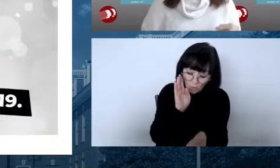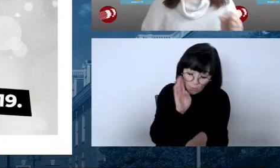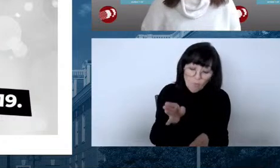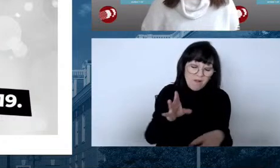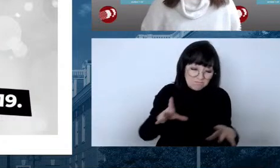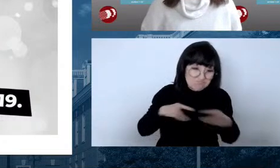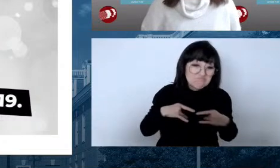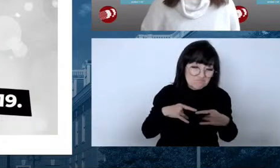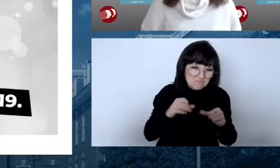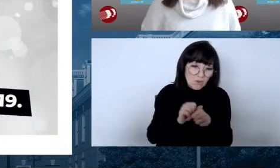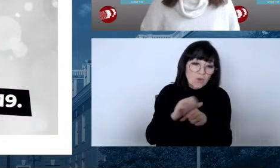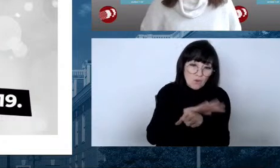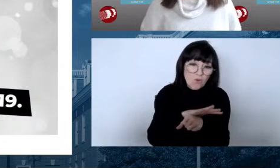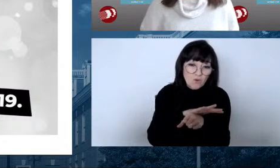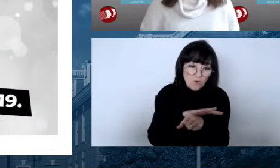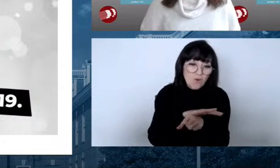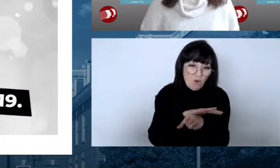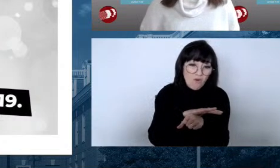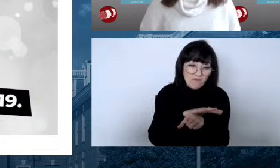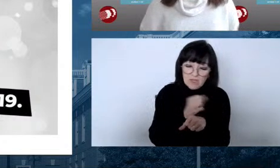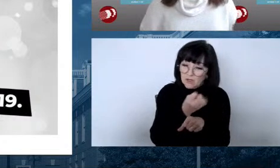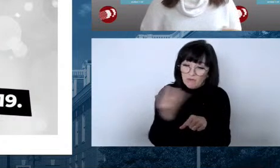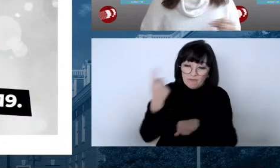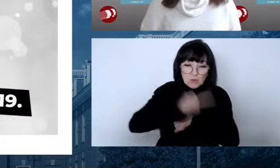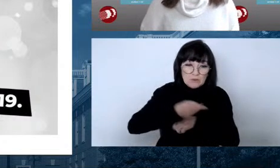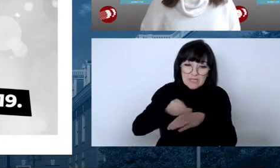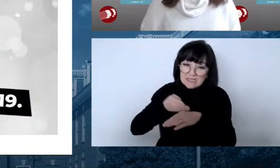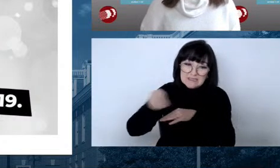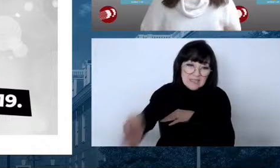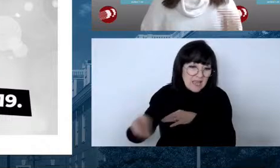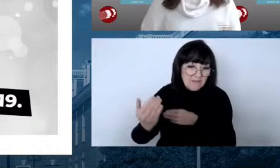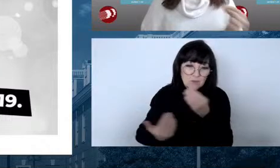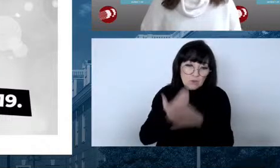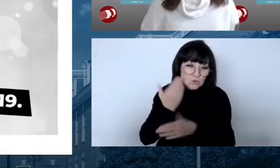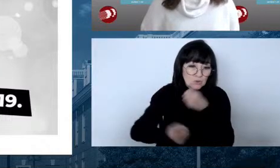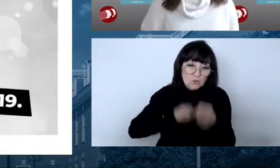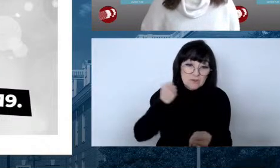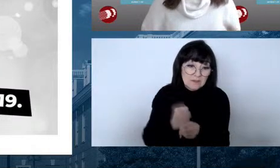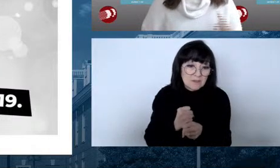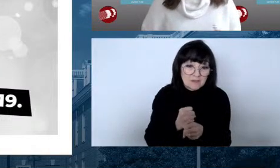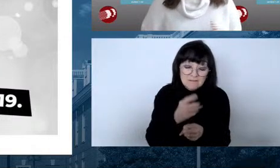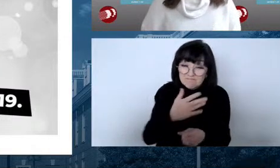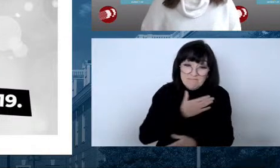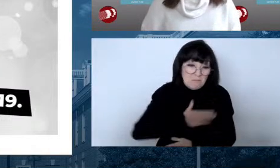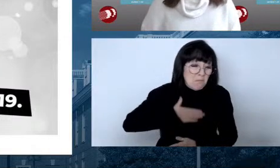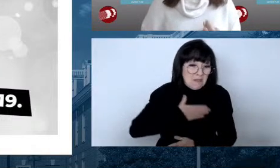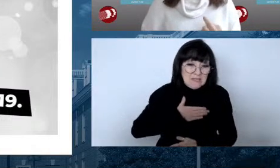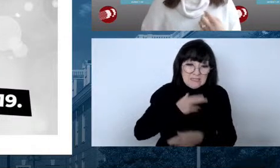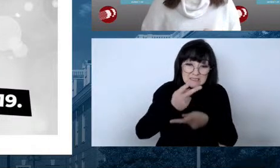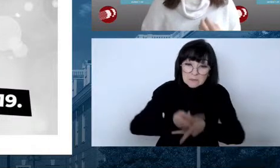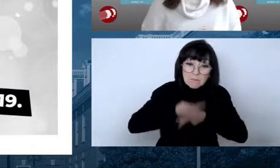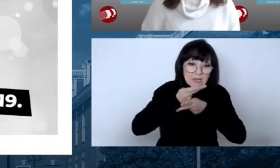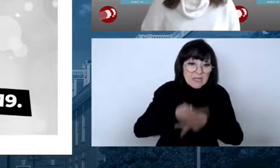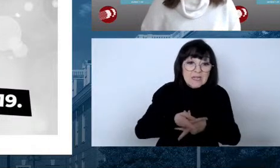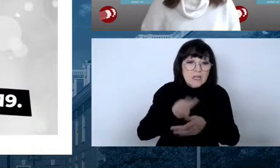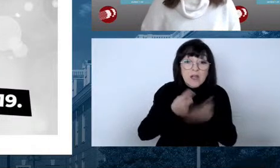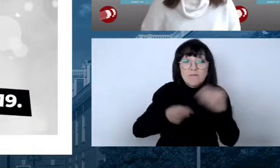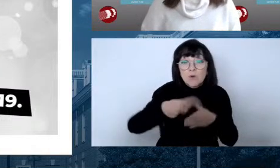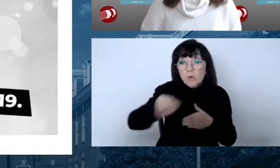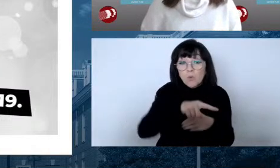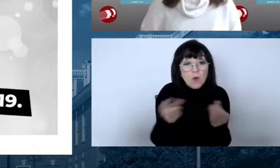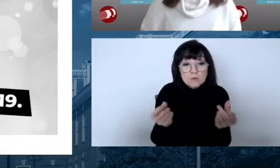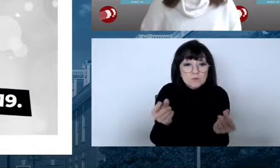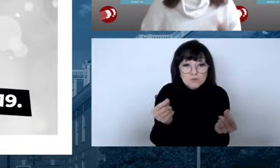COVID in the next few days after. And because of that, please be careful about what you do. I would not advise